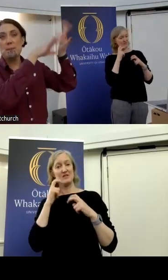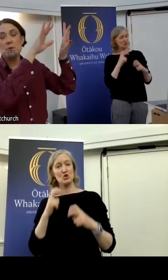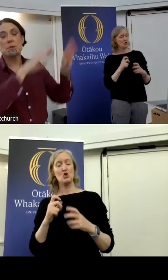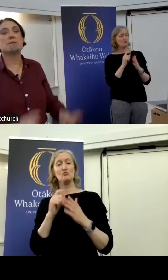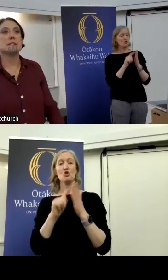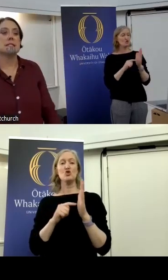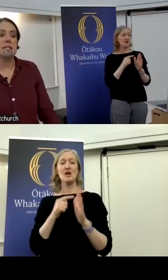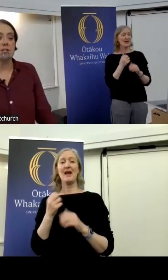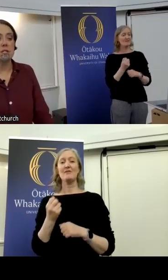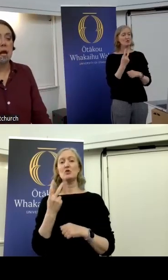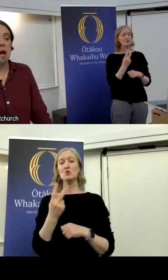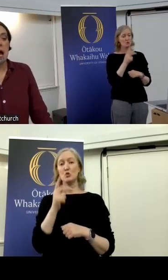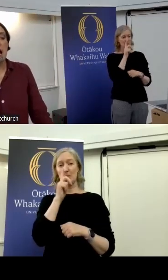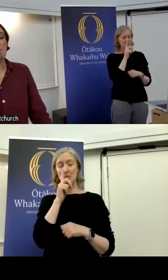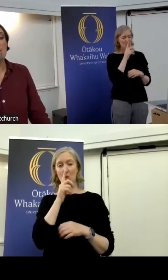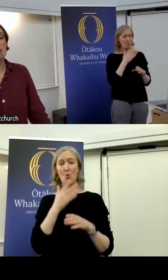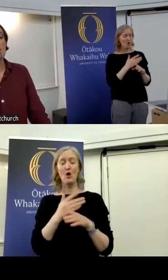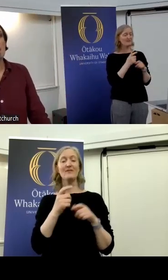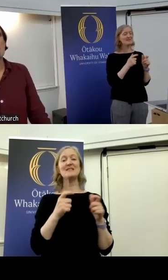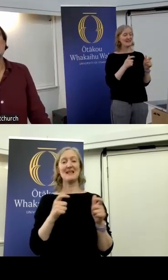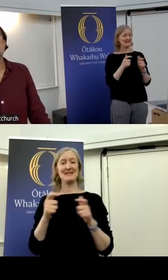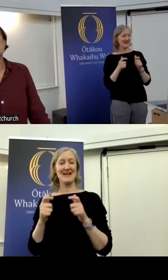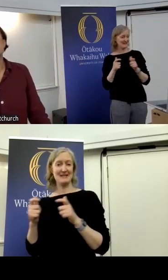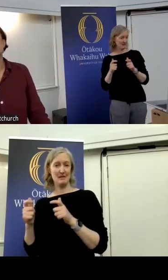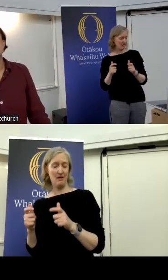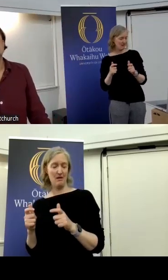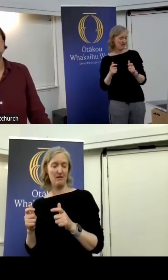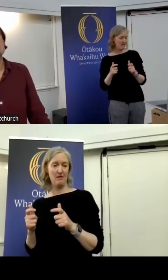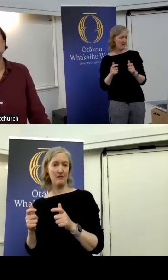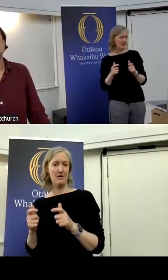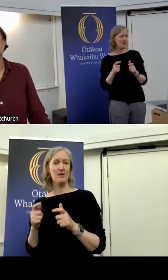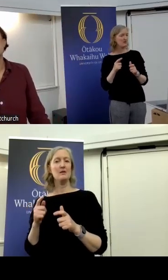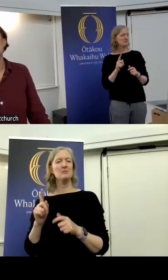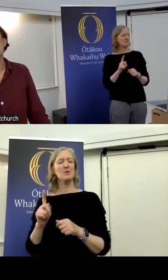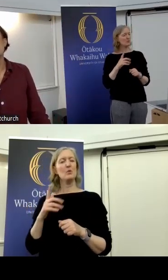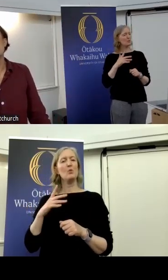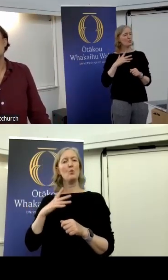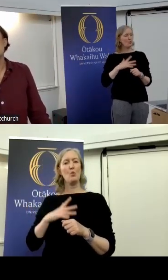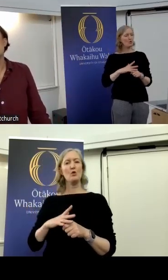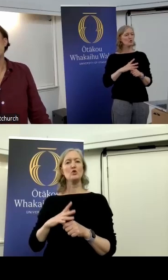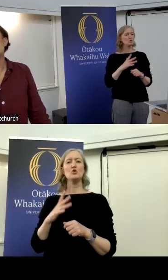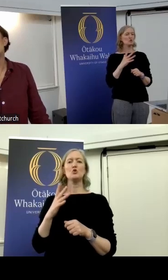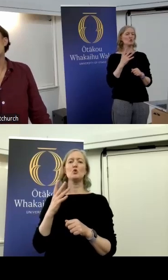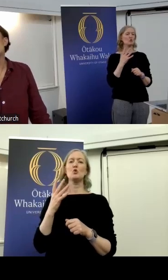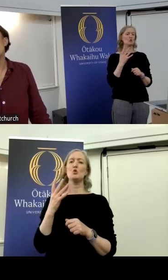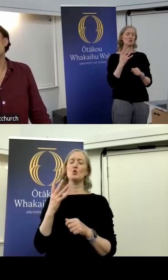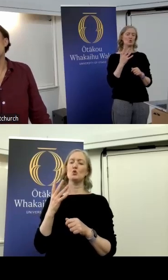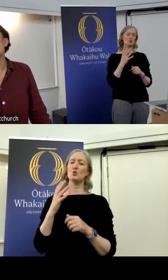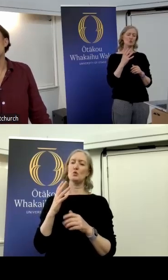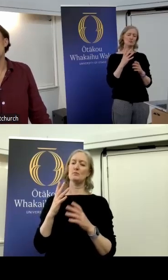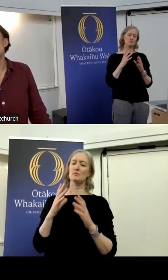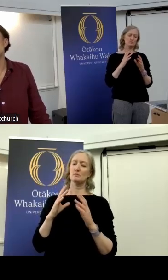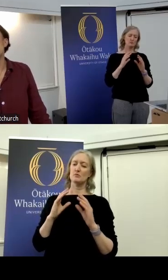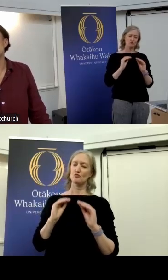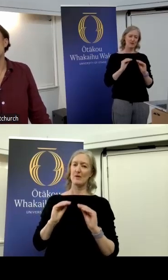2 people doing the facilitation, but we're looking into developing a train the trainer package so